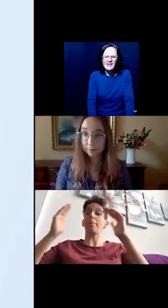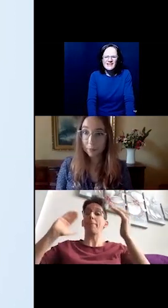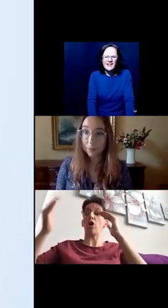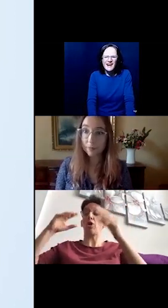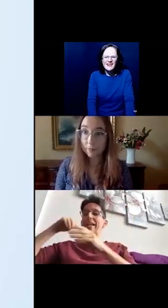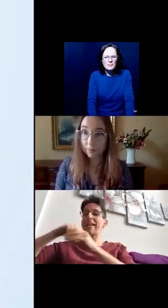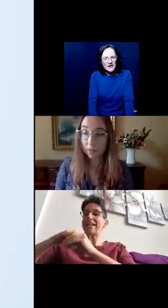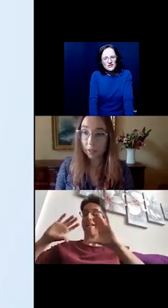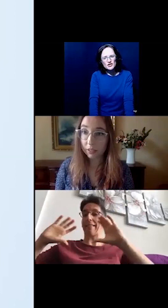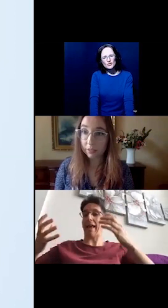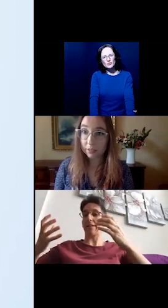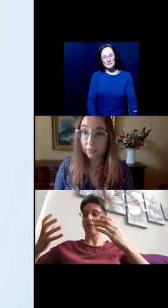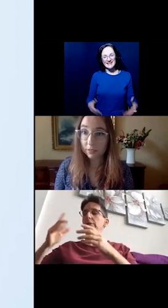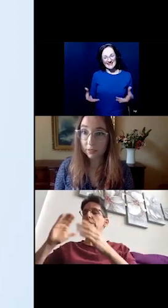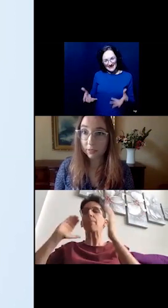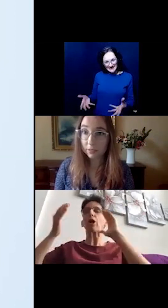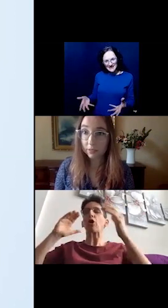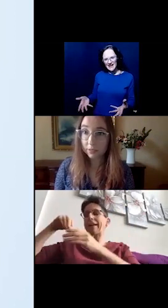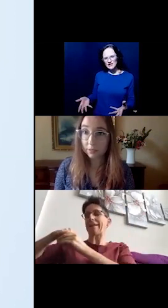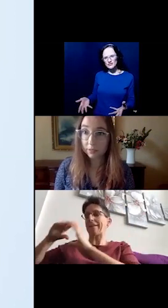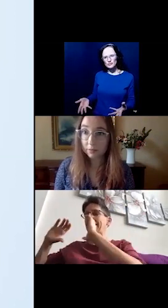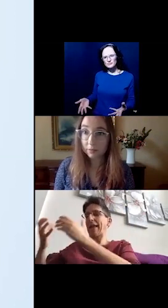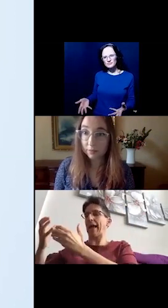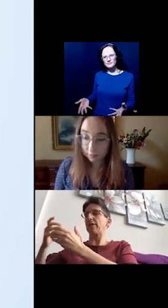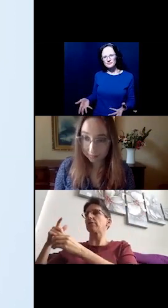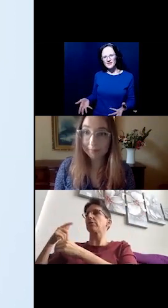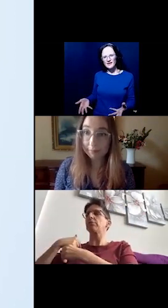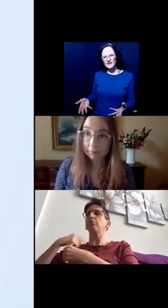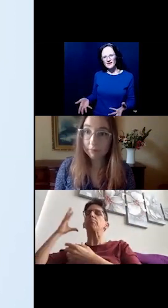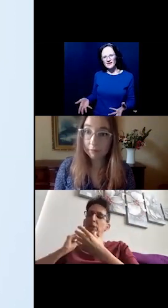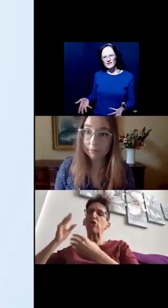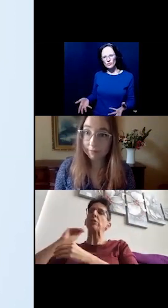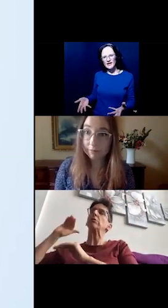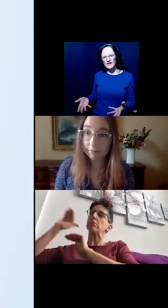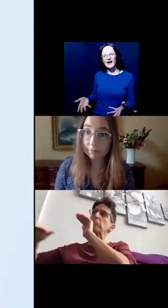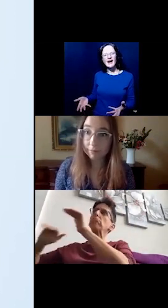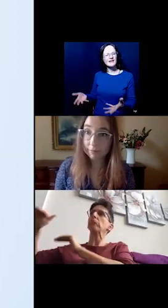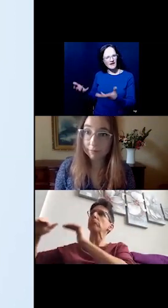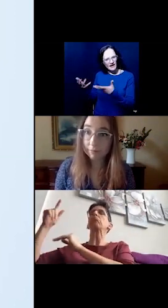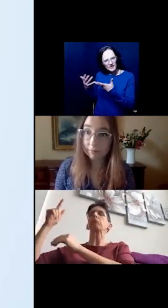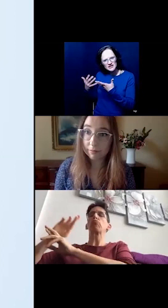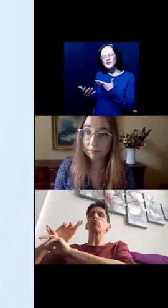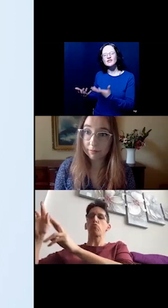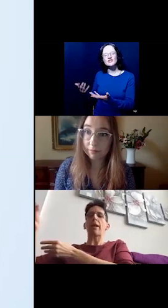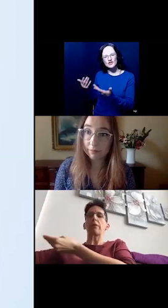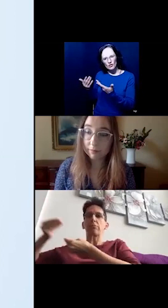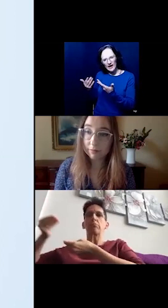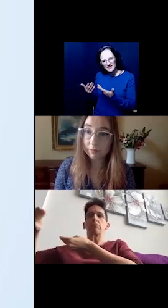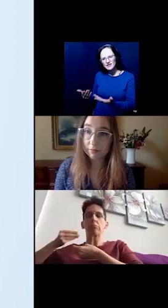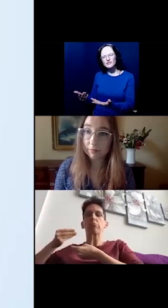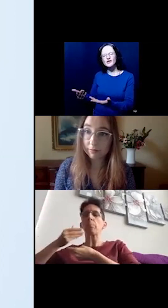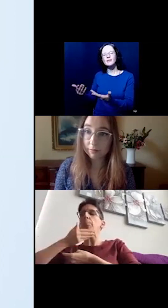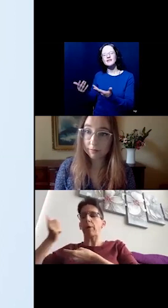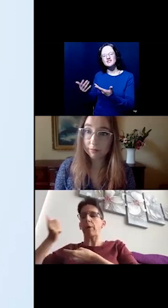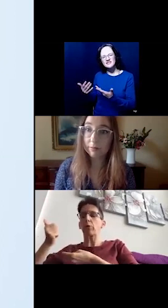So compared to being in the classroom, the way I've experienced, asking